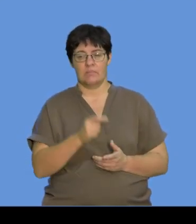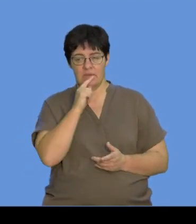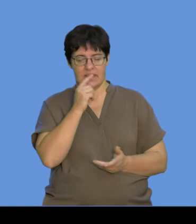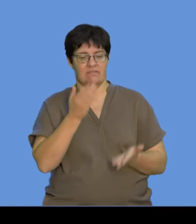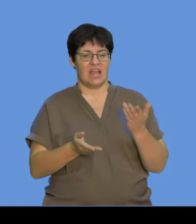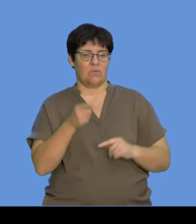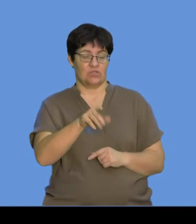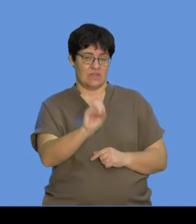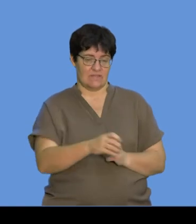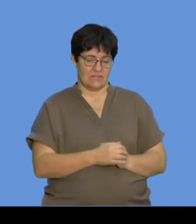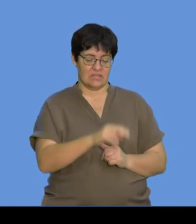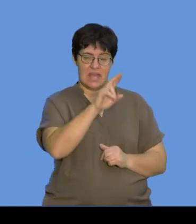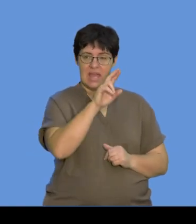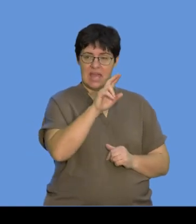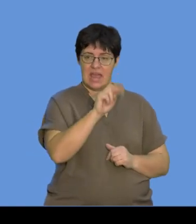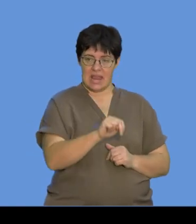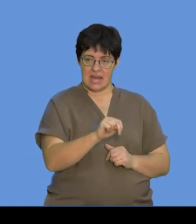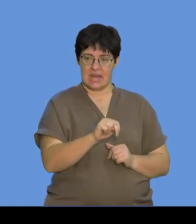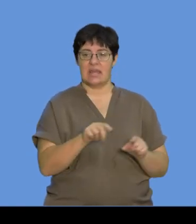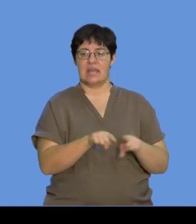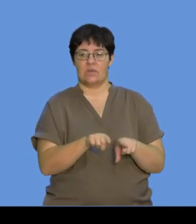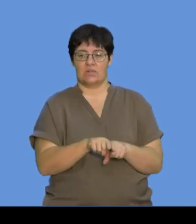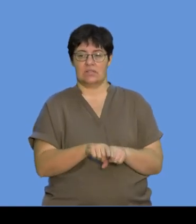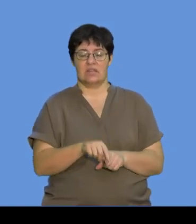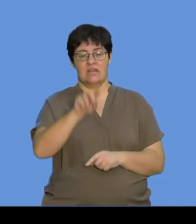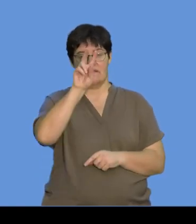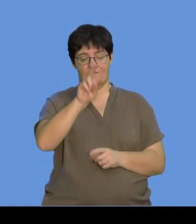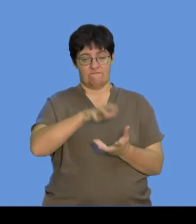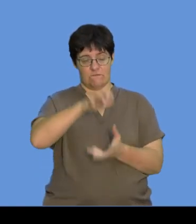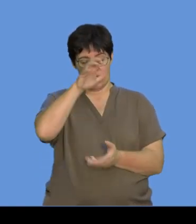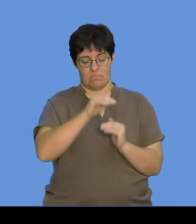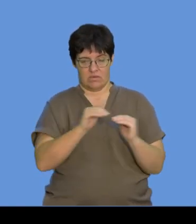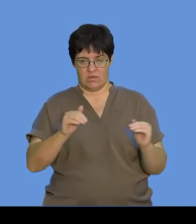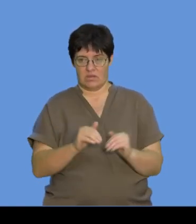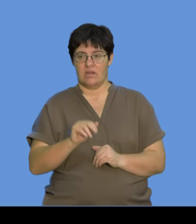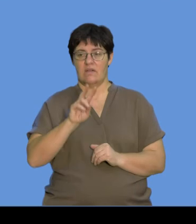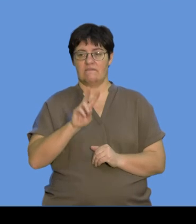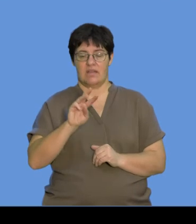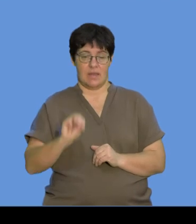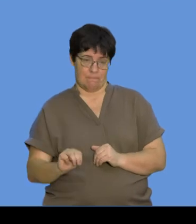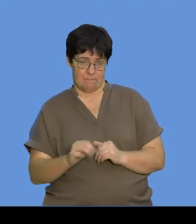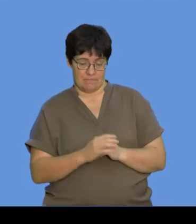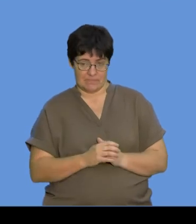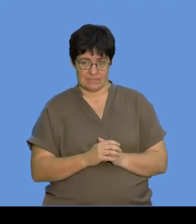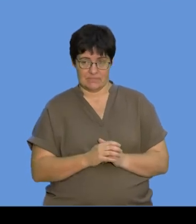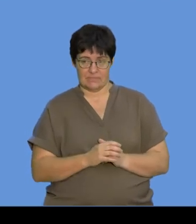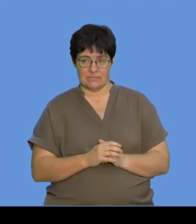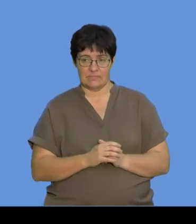says moles of a gas is equals to volume divided by the molar volume. So this molar volume is